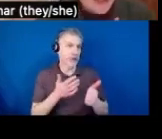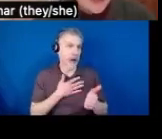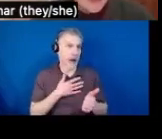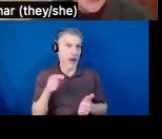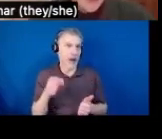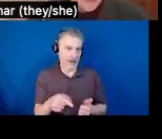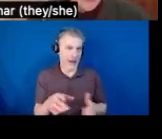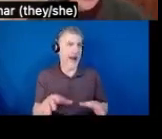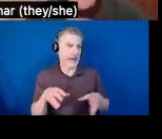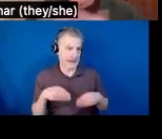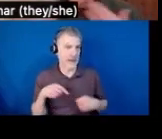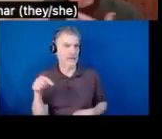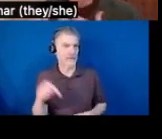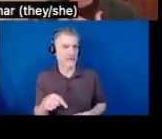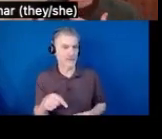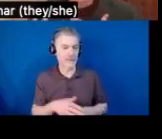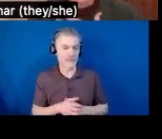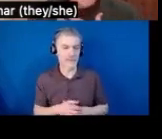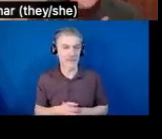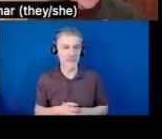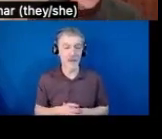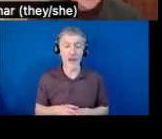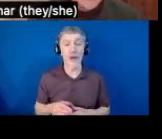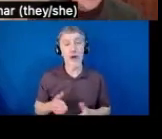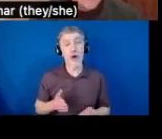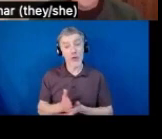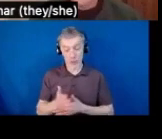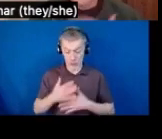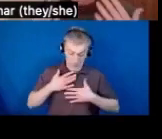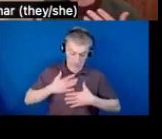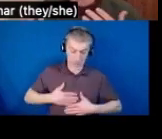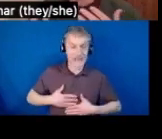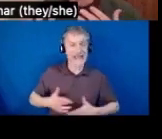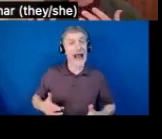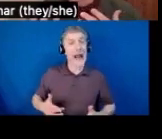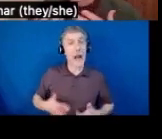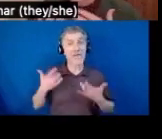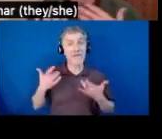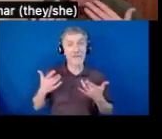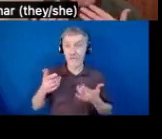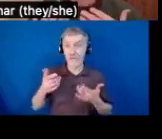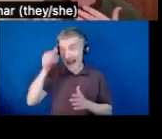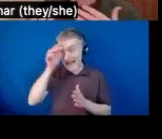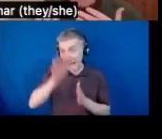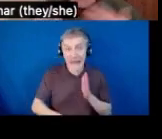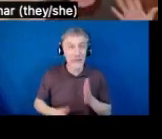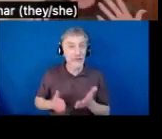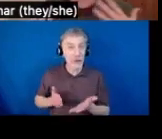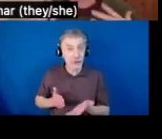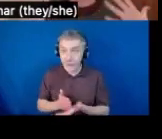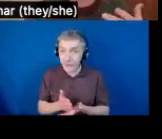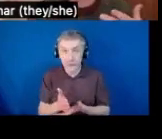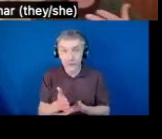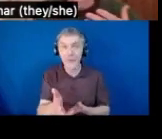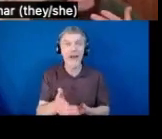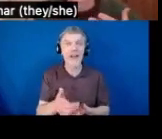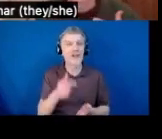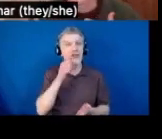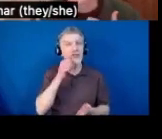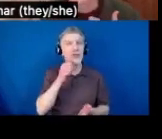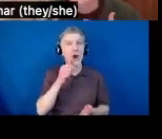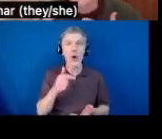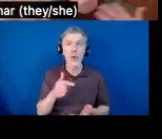This links into our kind of lived experience of fragmentation, of interruption, which I think Crip or otherwise people have experienced